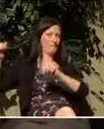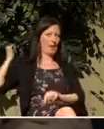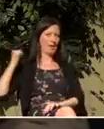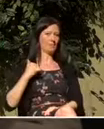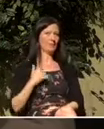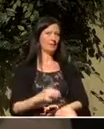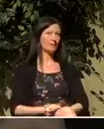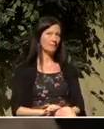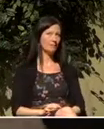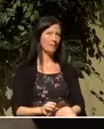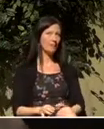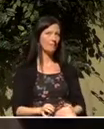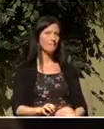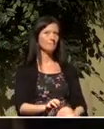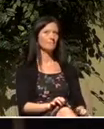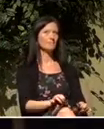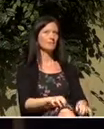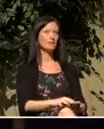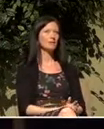are.